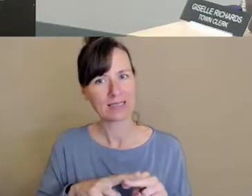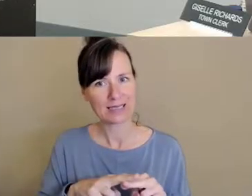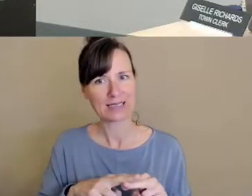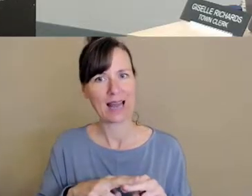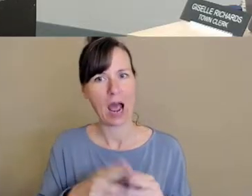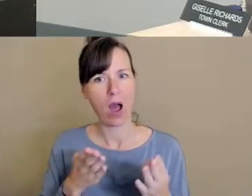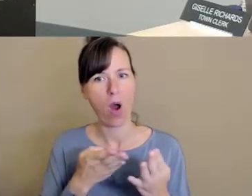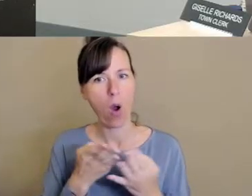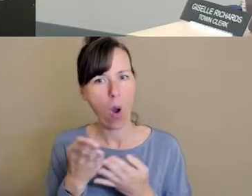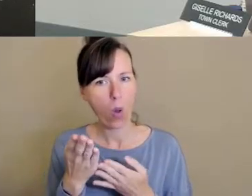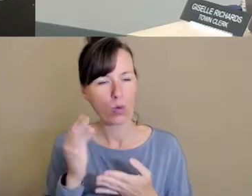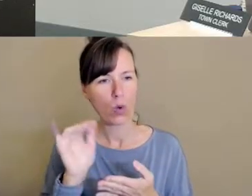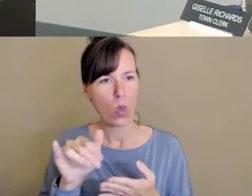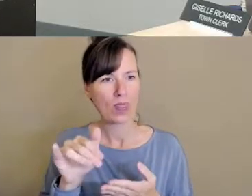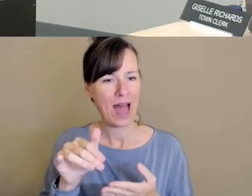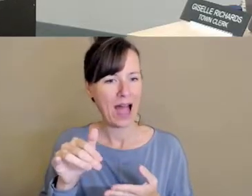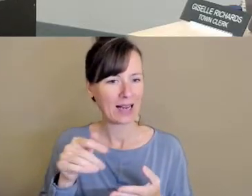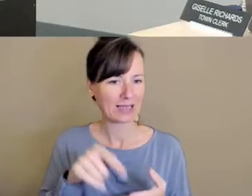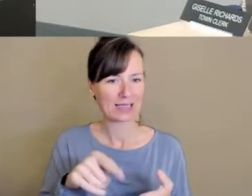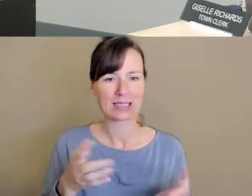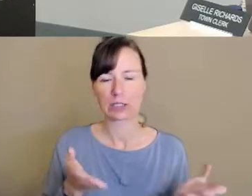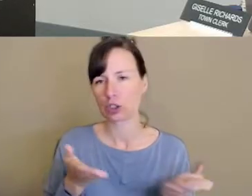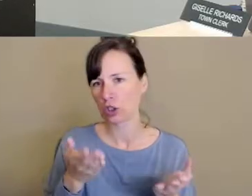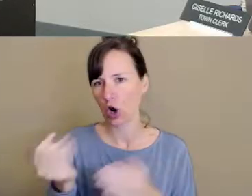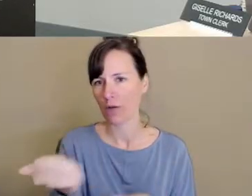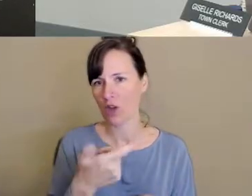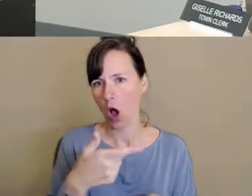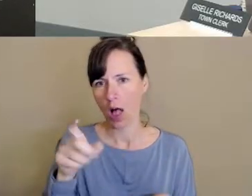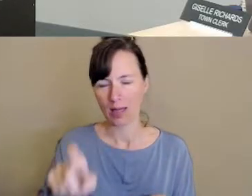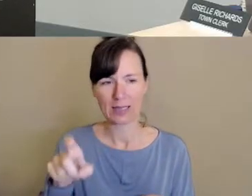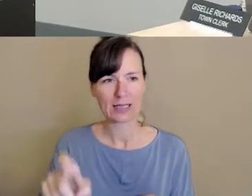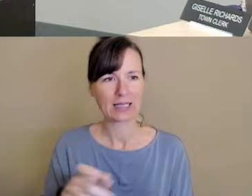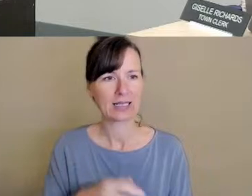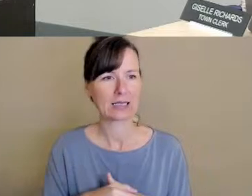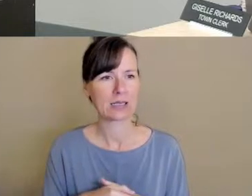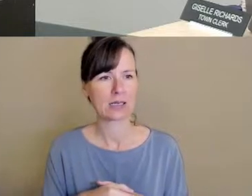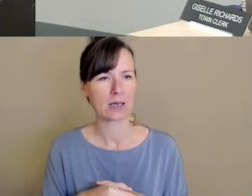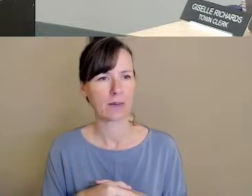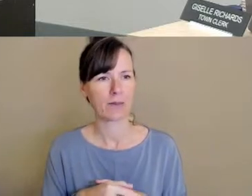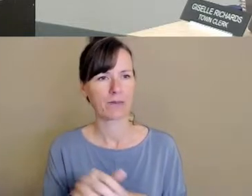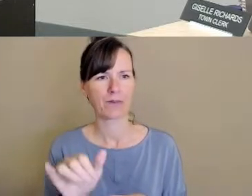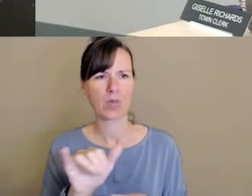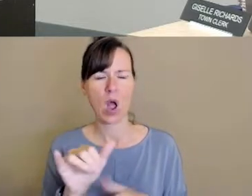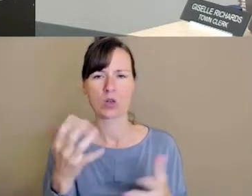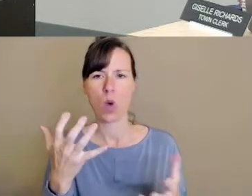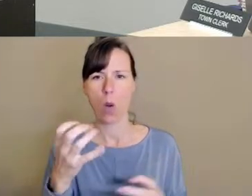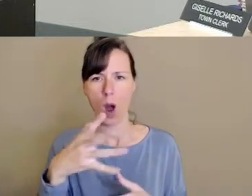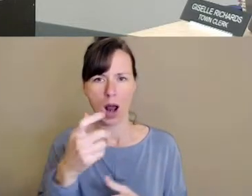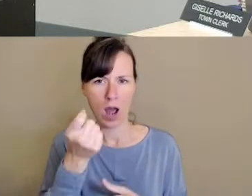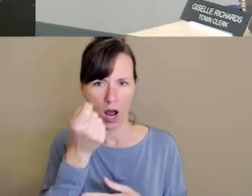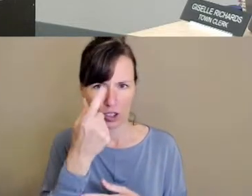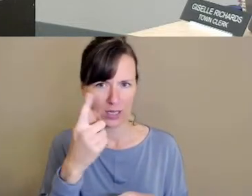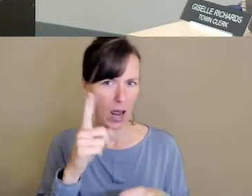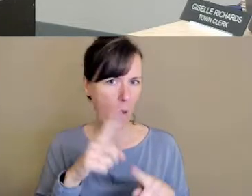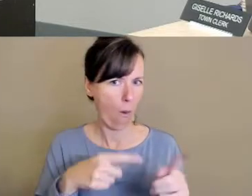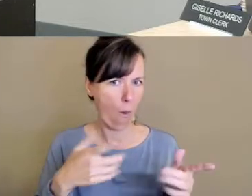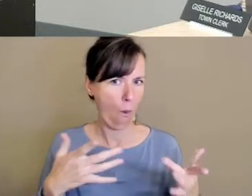that this serves all the needs. Similarly, I'd like to understand what's going on with the bleachers,